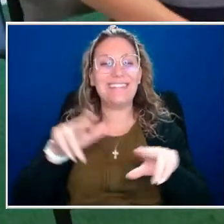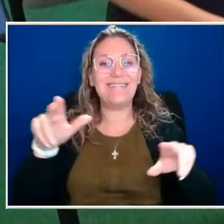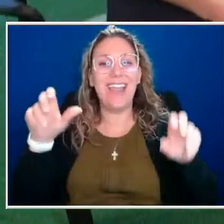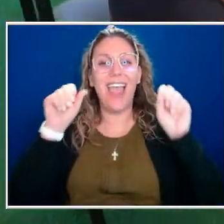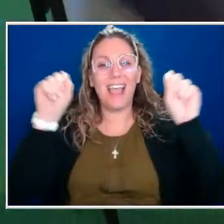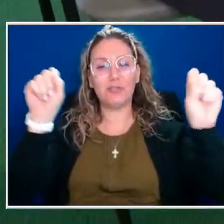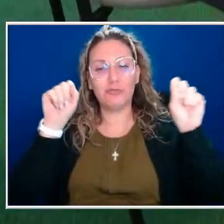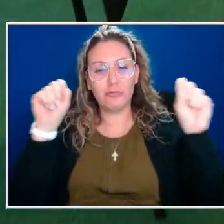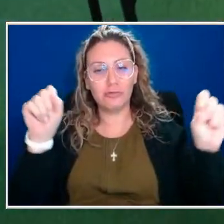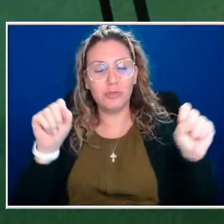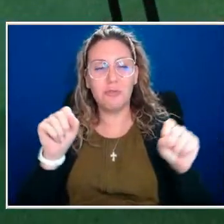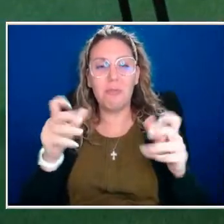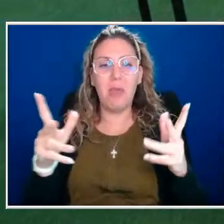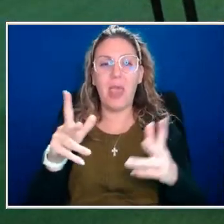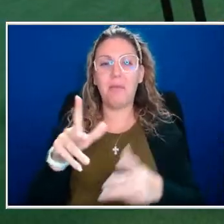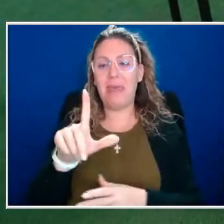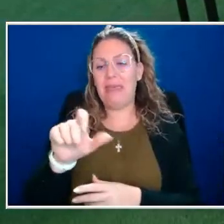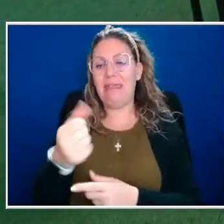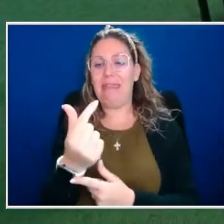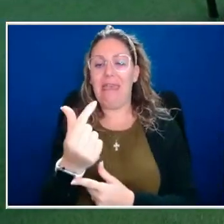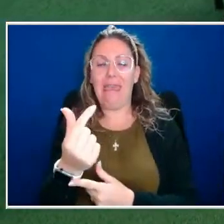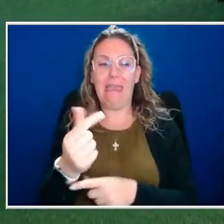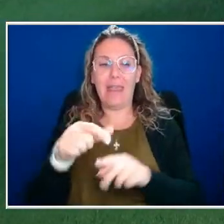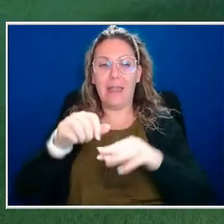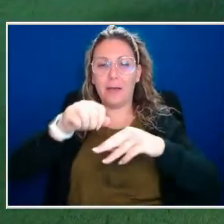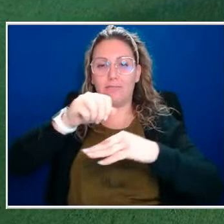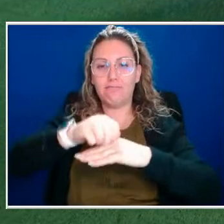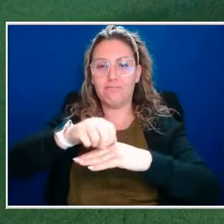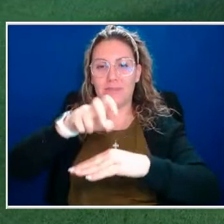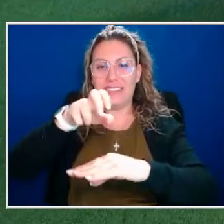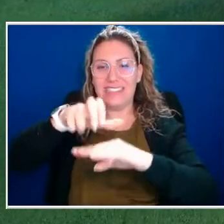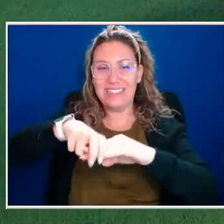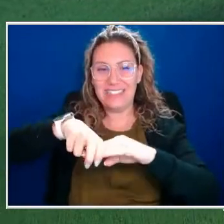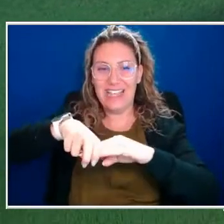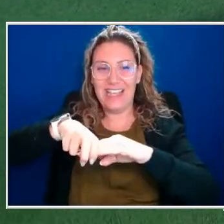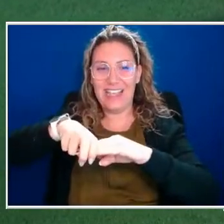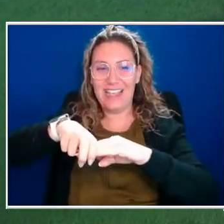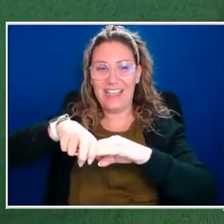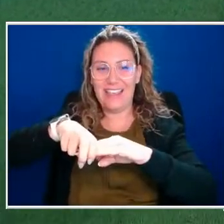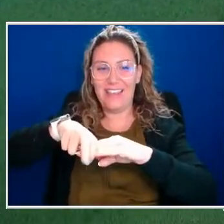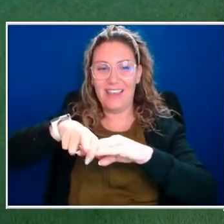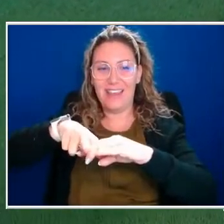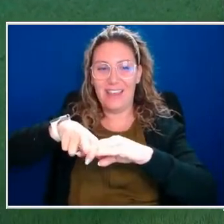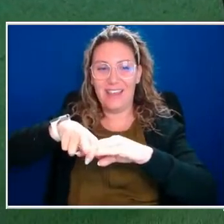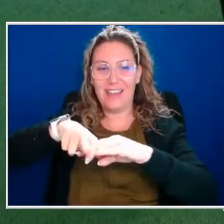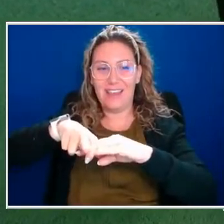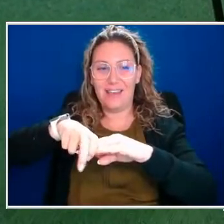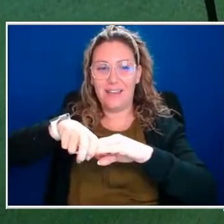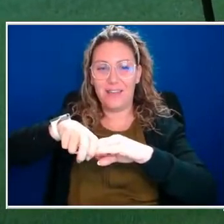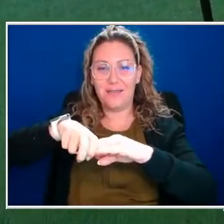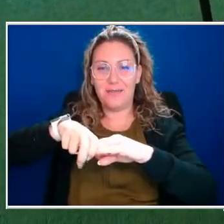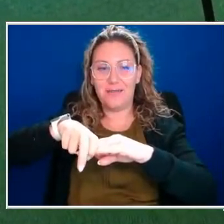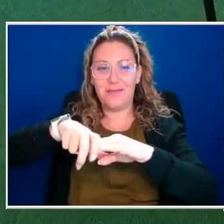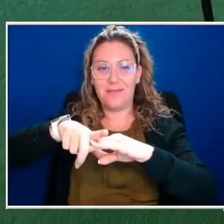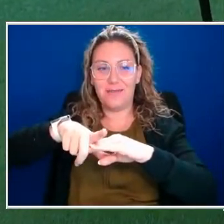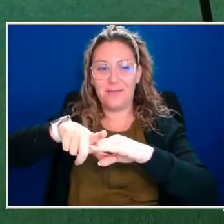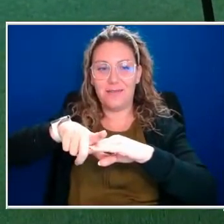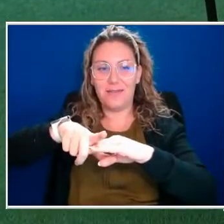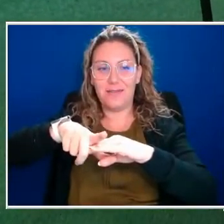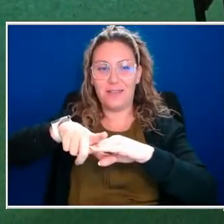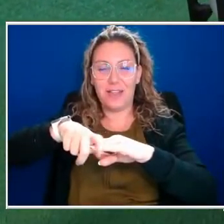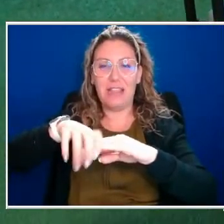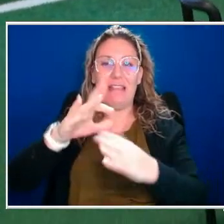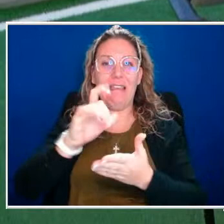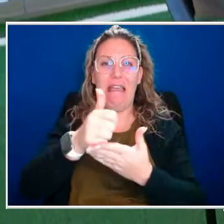leg extensions while seated, just to kind of help build up some of those muscles. And then the second thing would be just don't